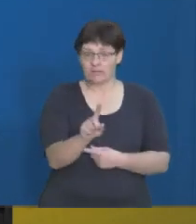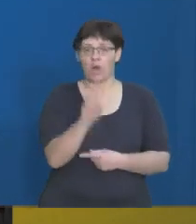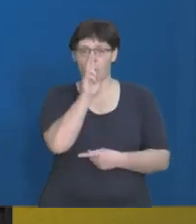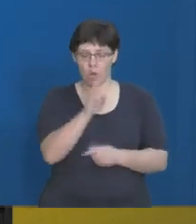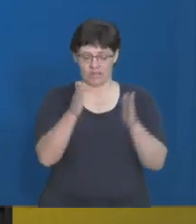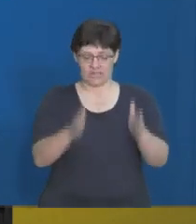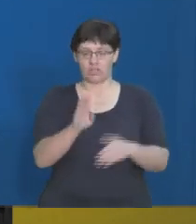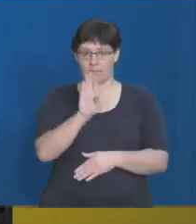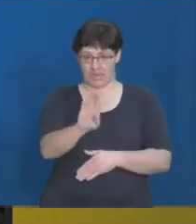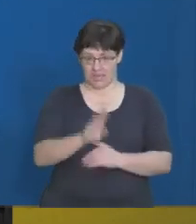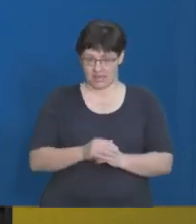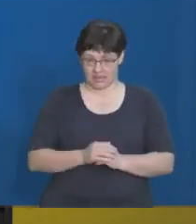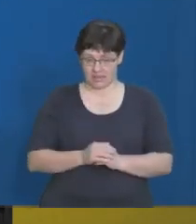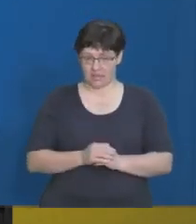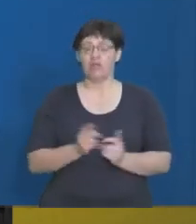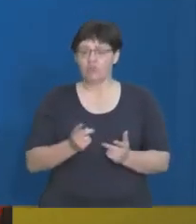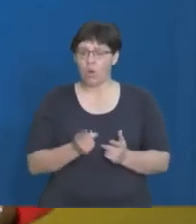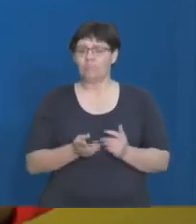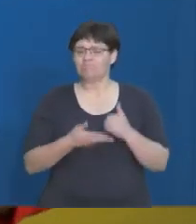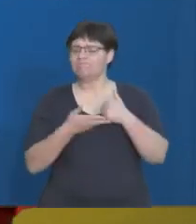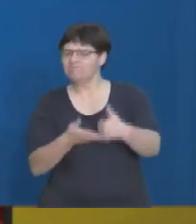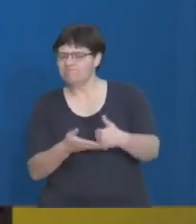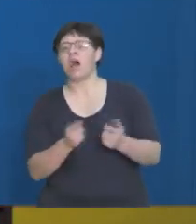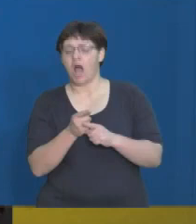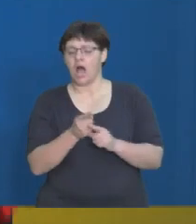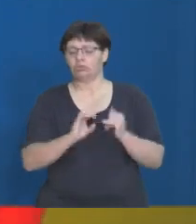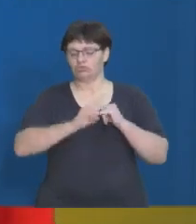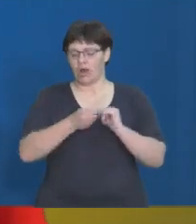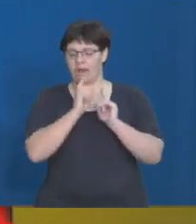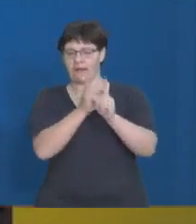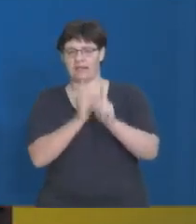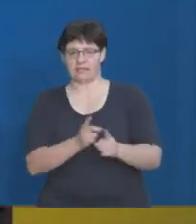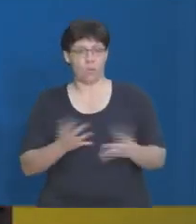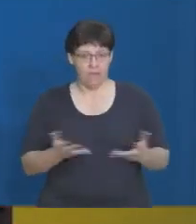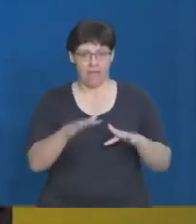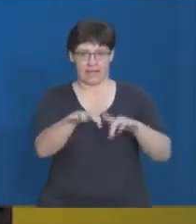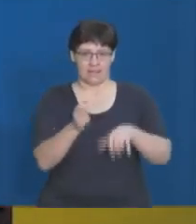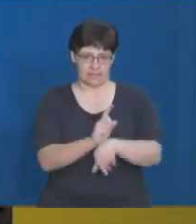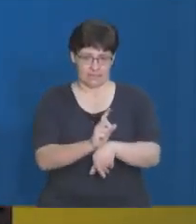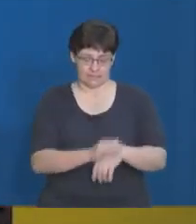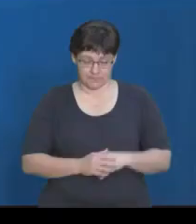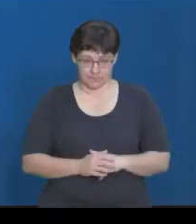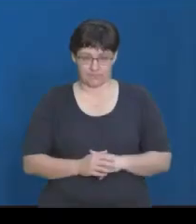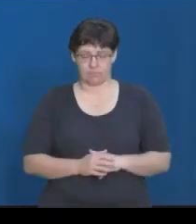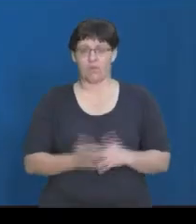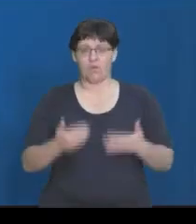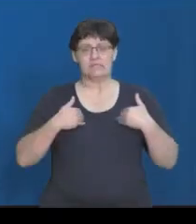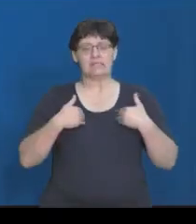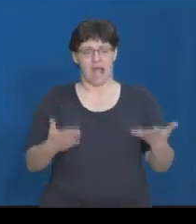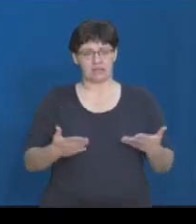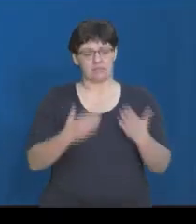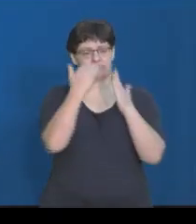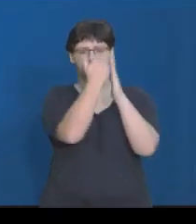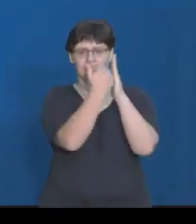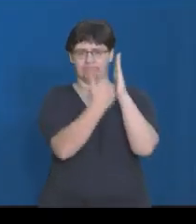section B. I will be helping you guys on how to attempt your section B in the exam. Right, we start with our